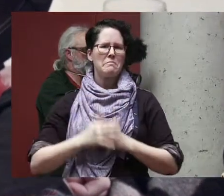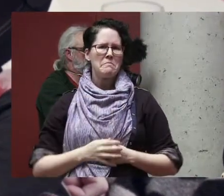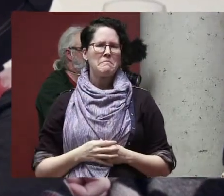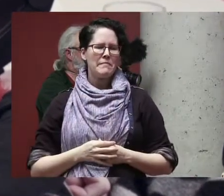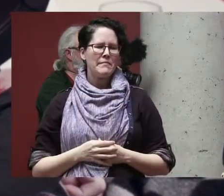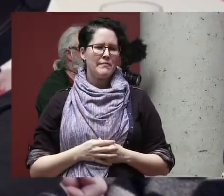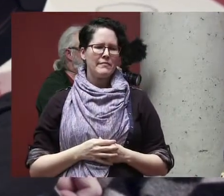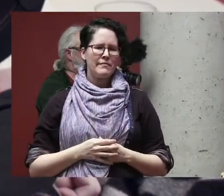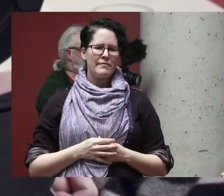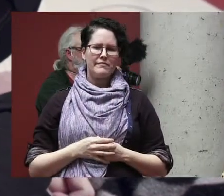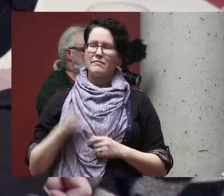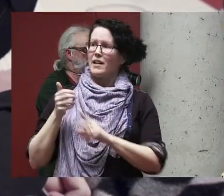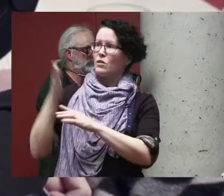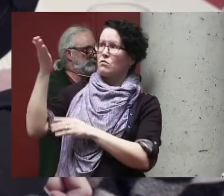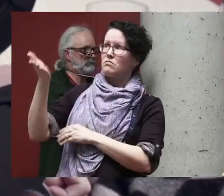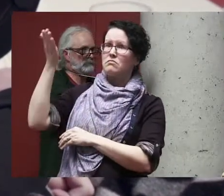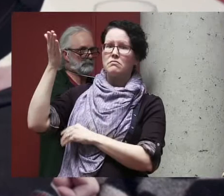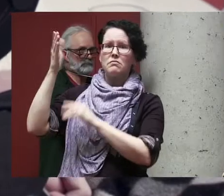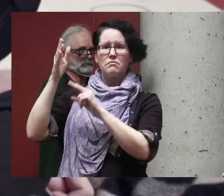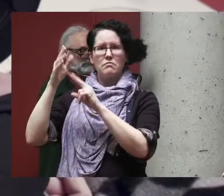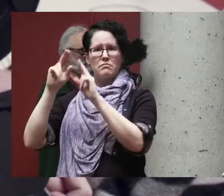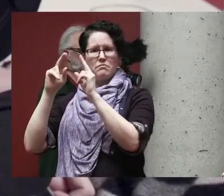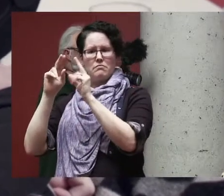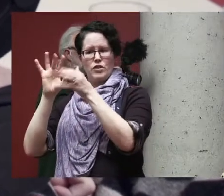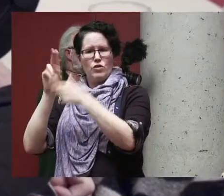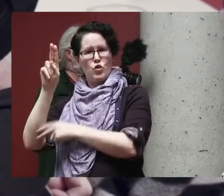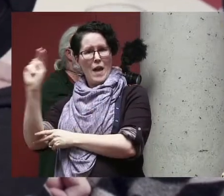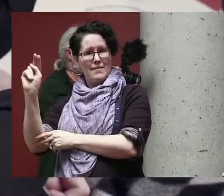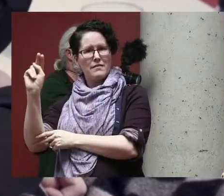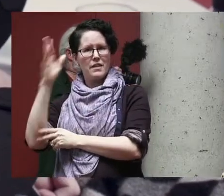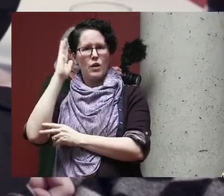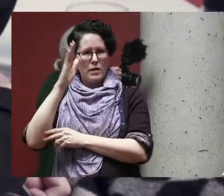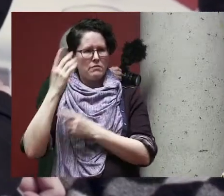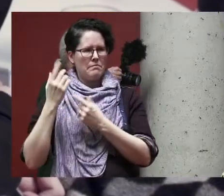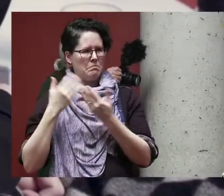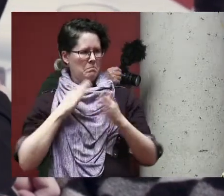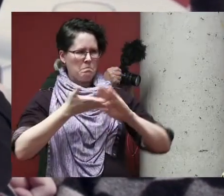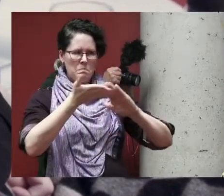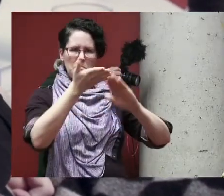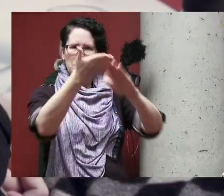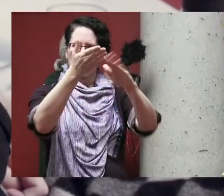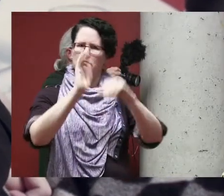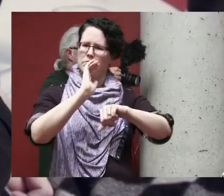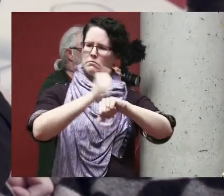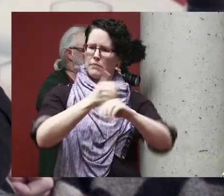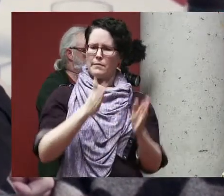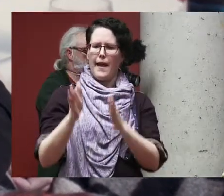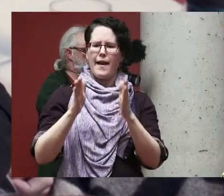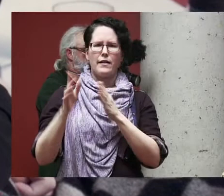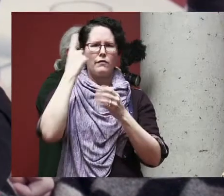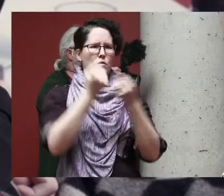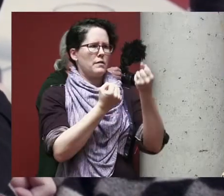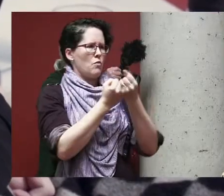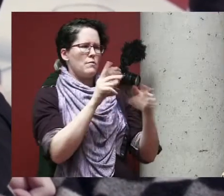take effective and appropriate measures to facilitate full enjoyment by persons with disabilities of this